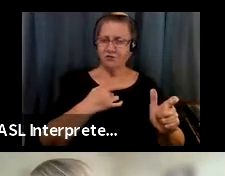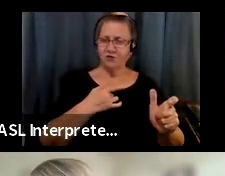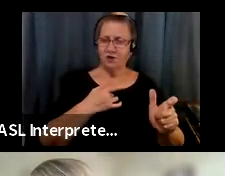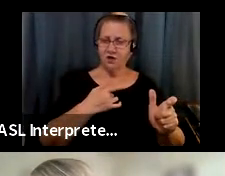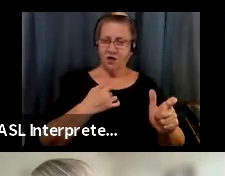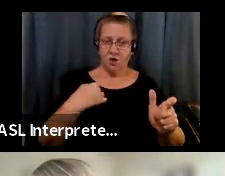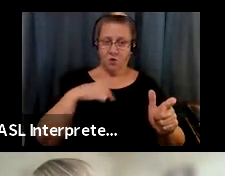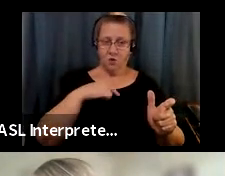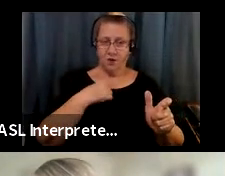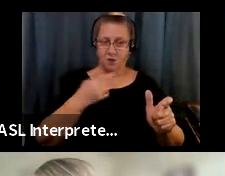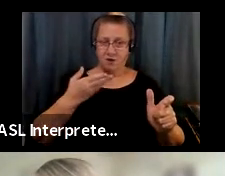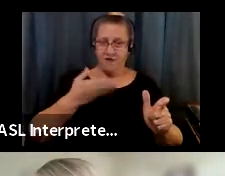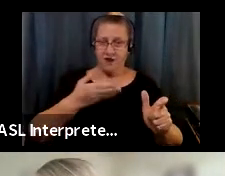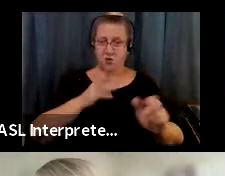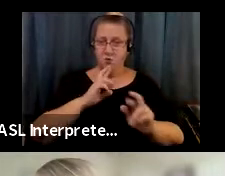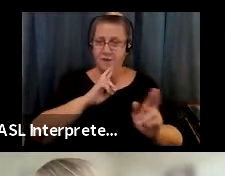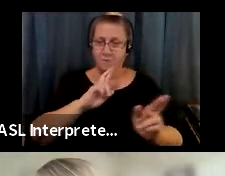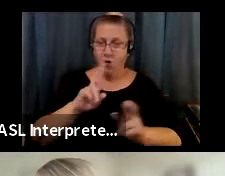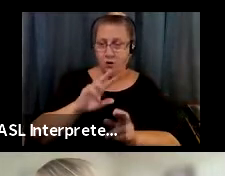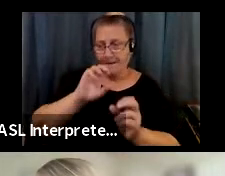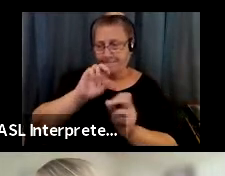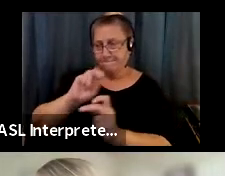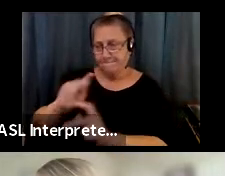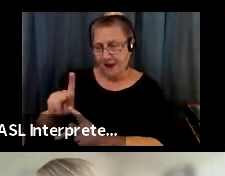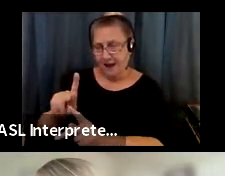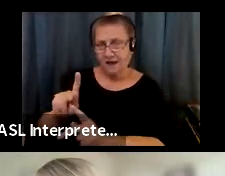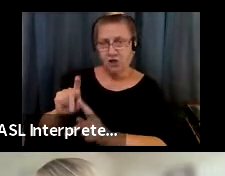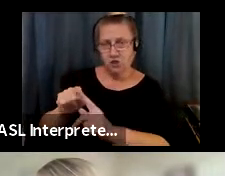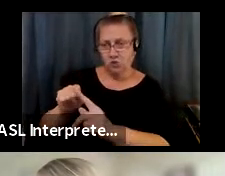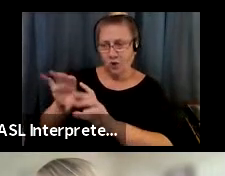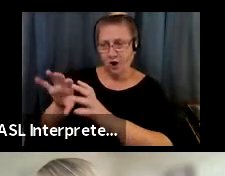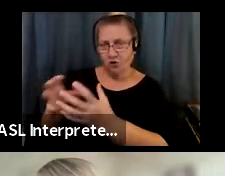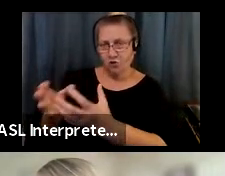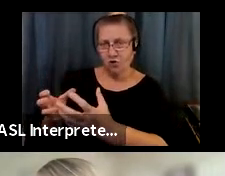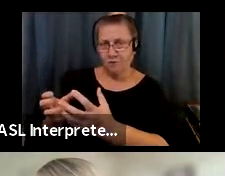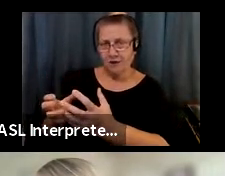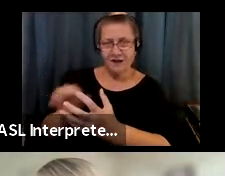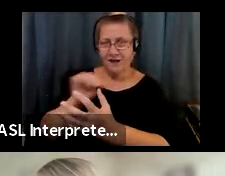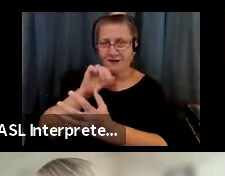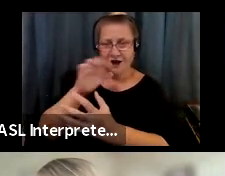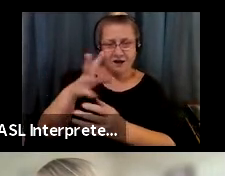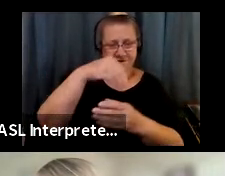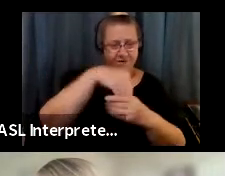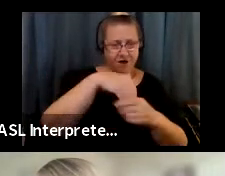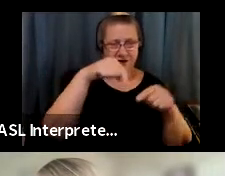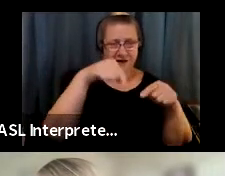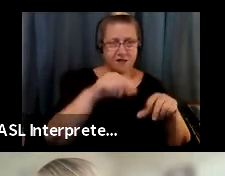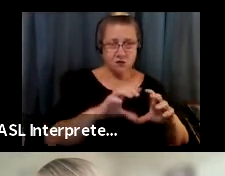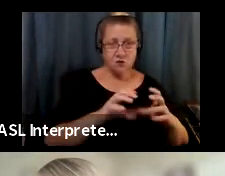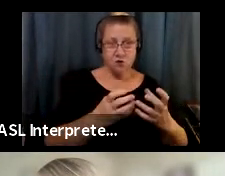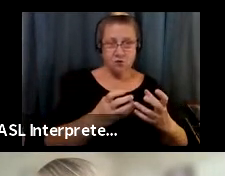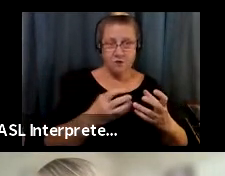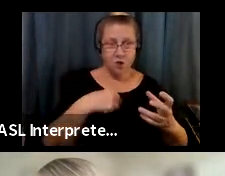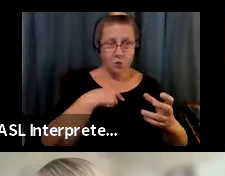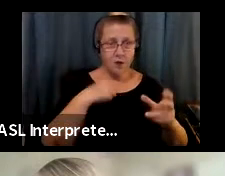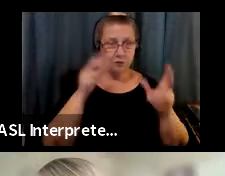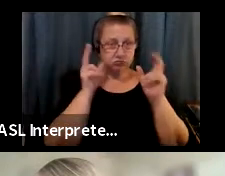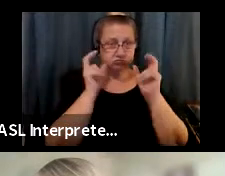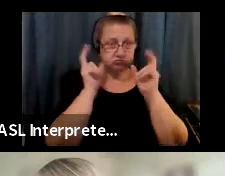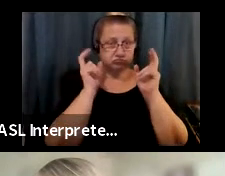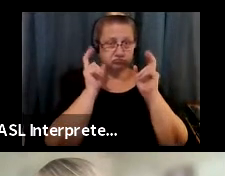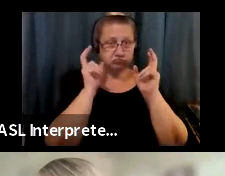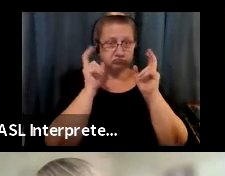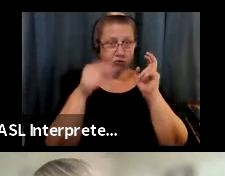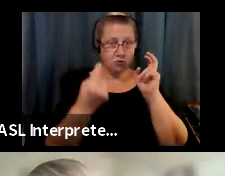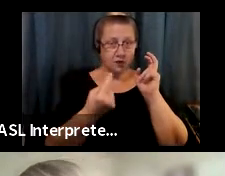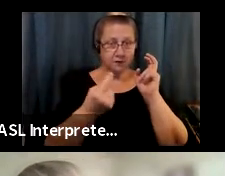really there more to report back to our people than to provide feedback that would then influence the process. And a solution many have mentioned is maybe some